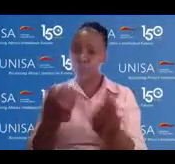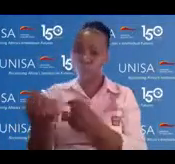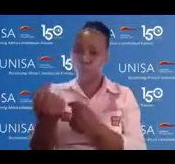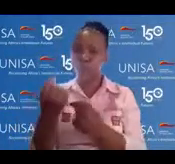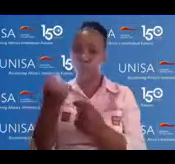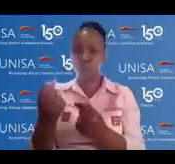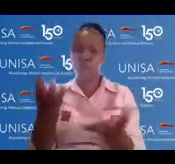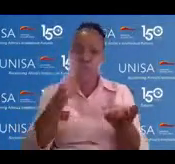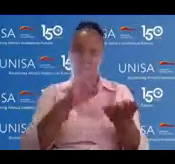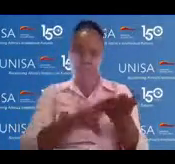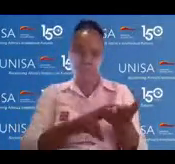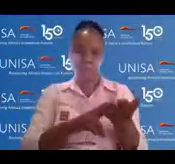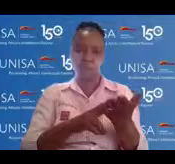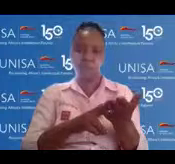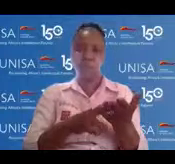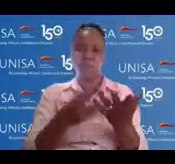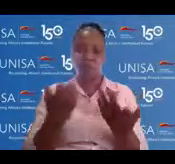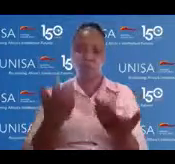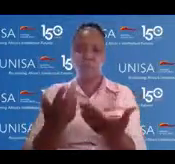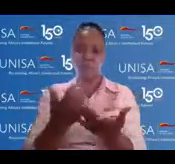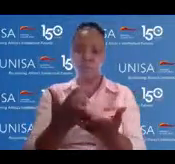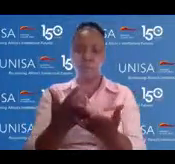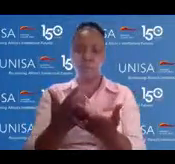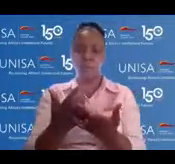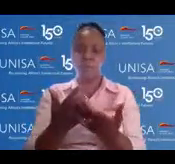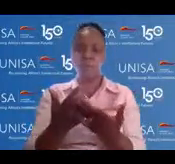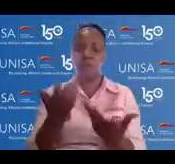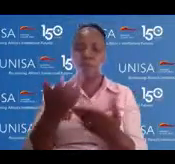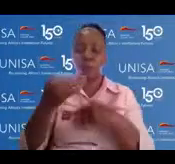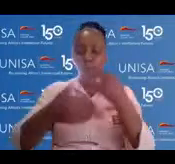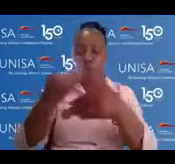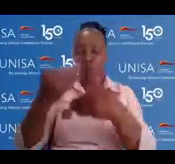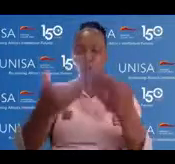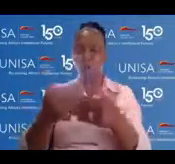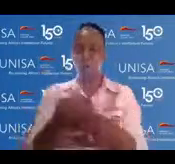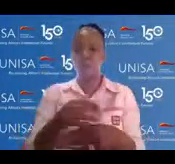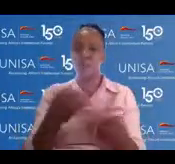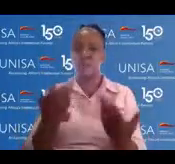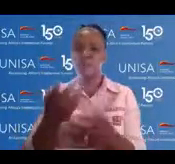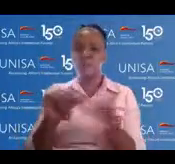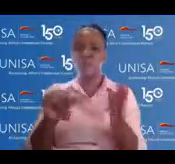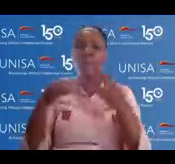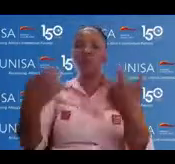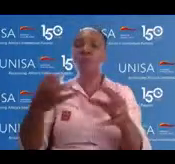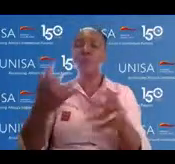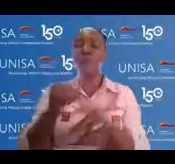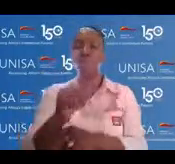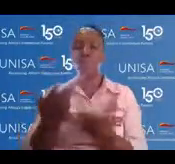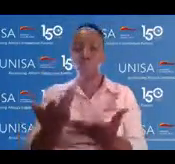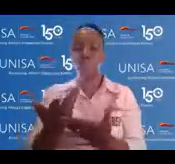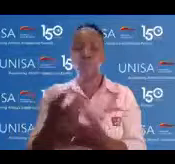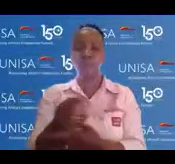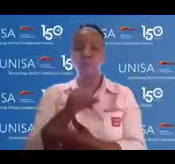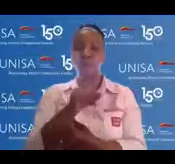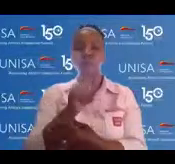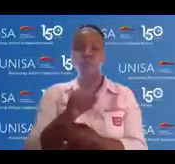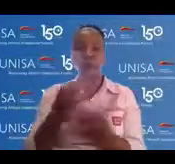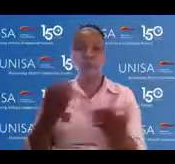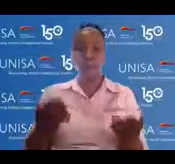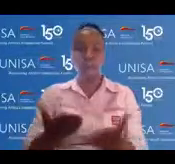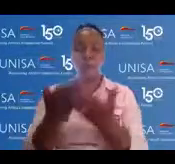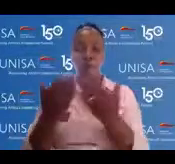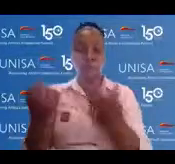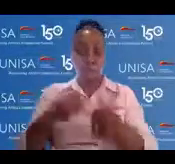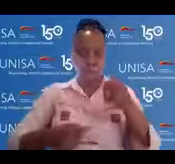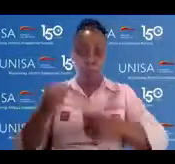registration and a calibration process. So what is really important is that you perform the download, the